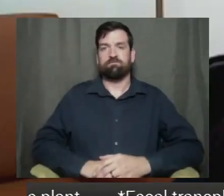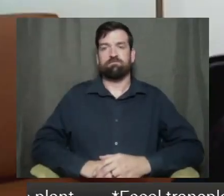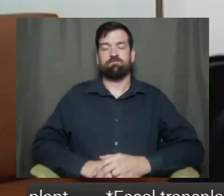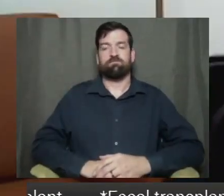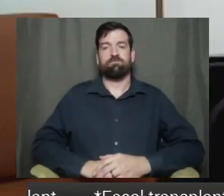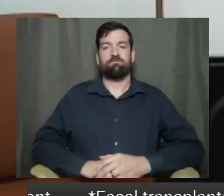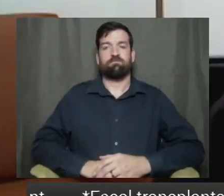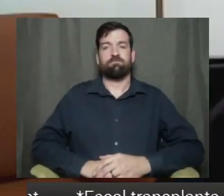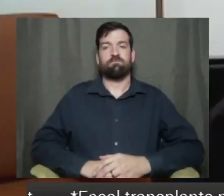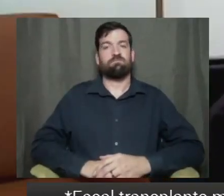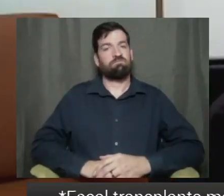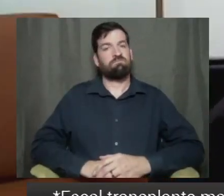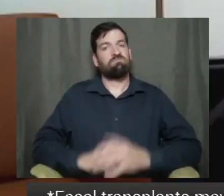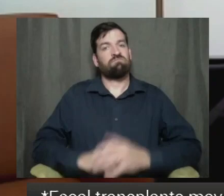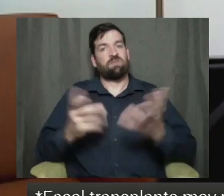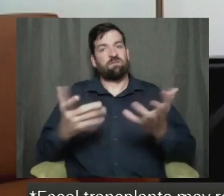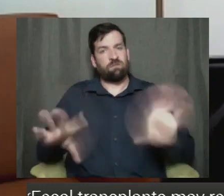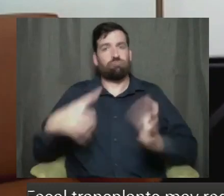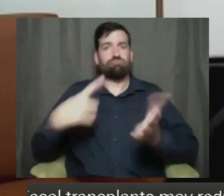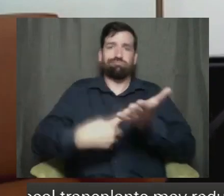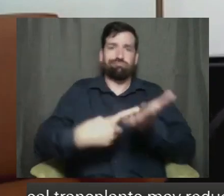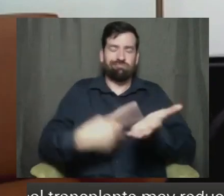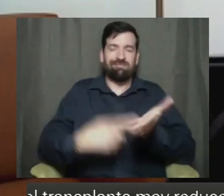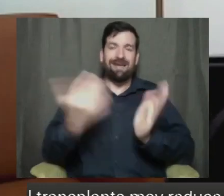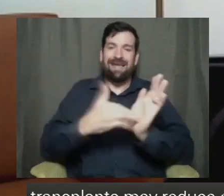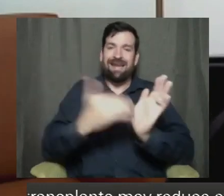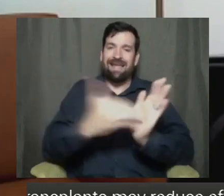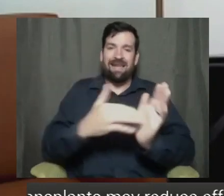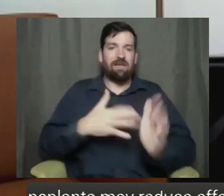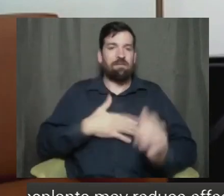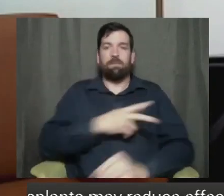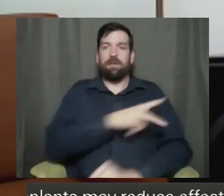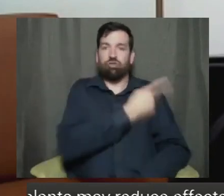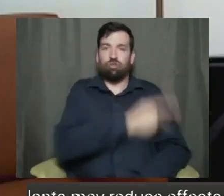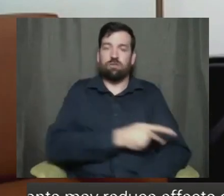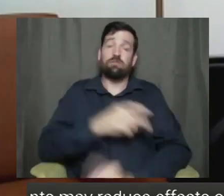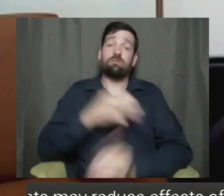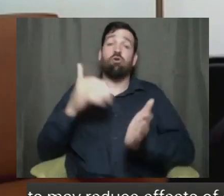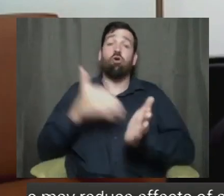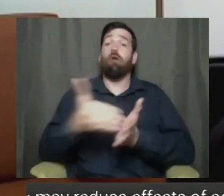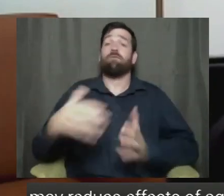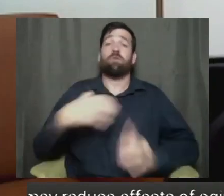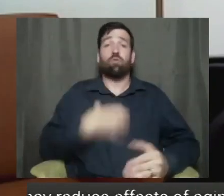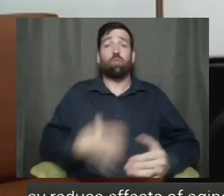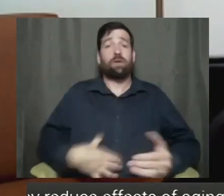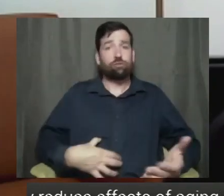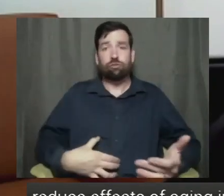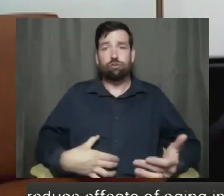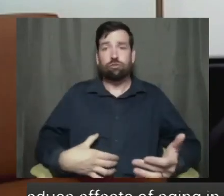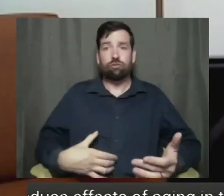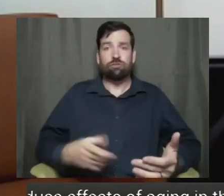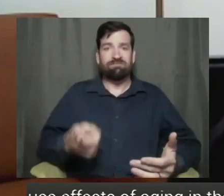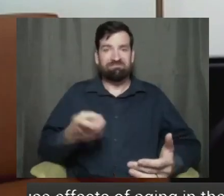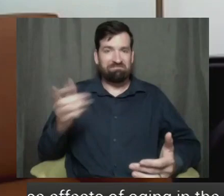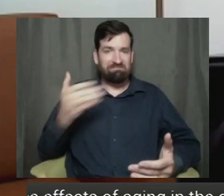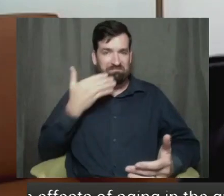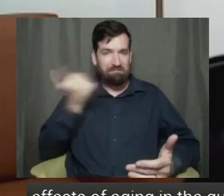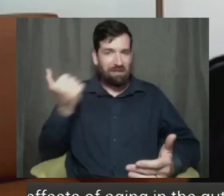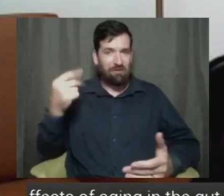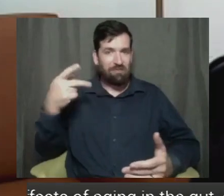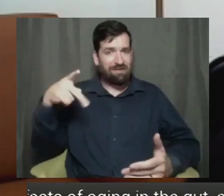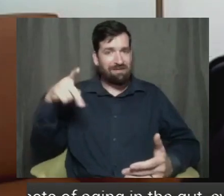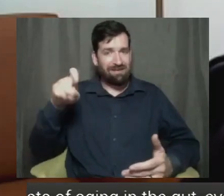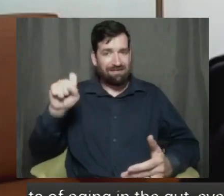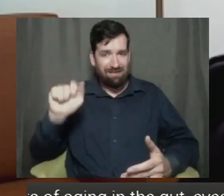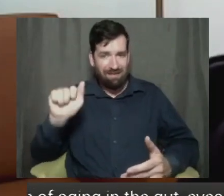I have this conversation over and over with my patients, and I often wish that there were better public service announcements about this,